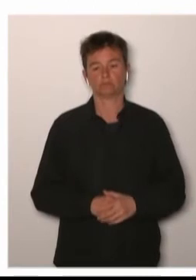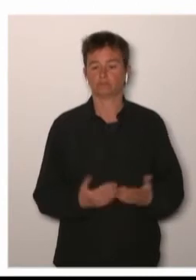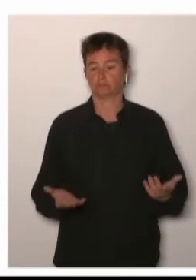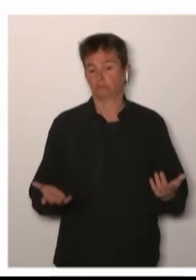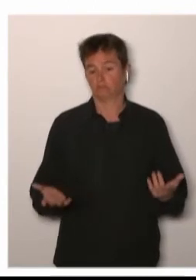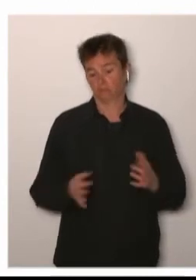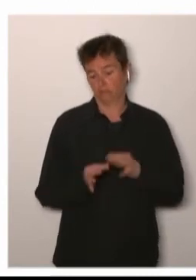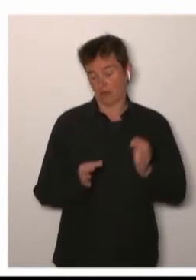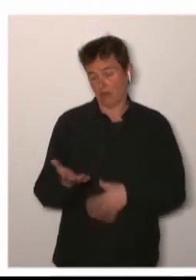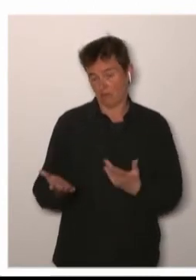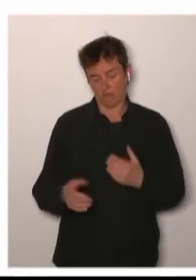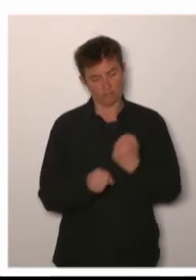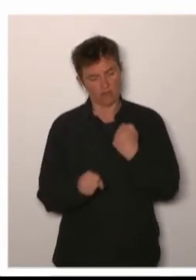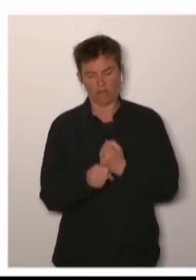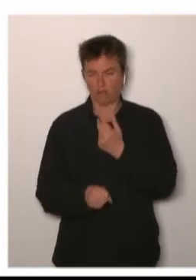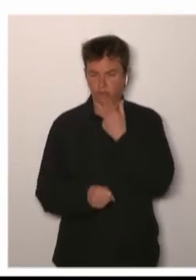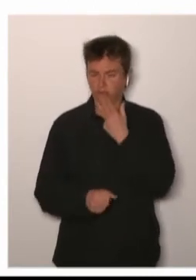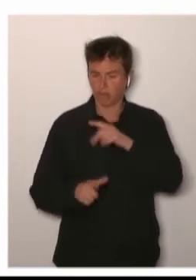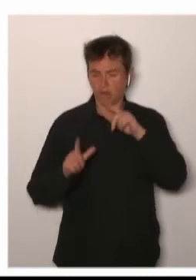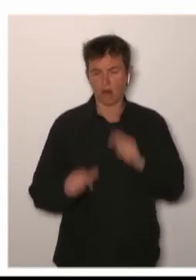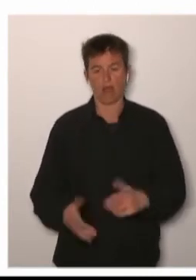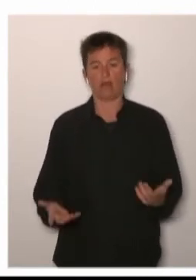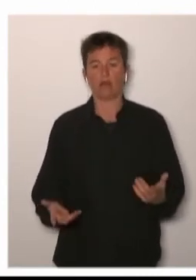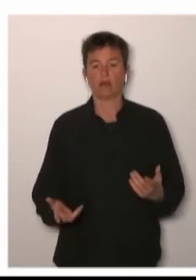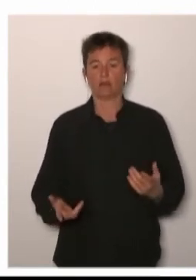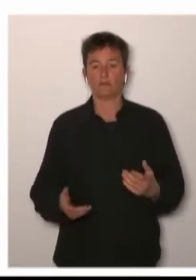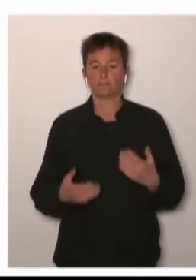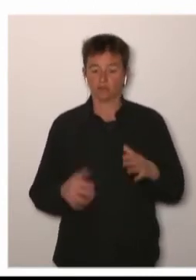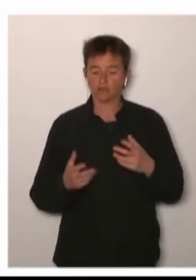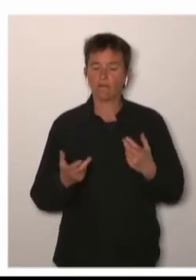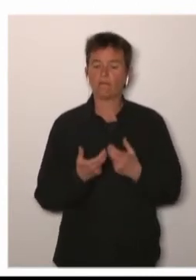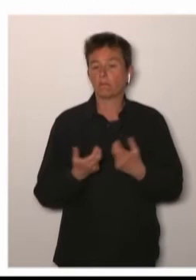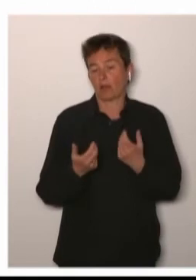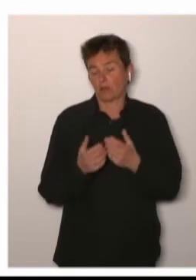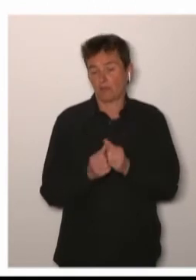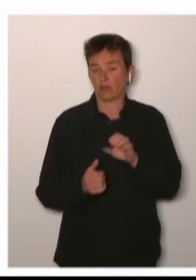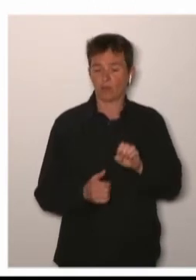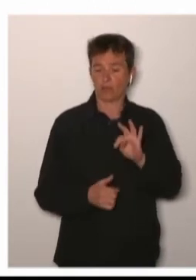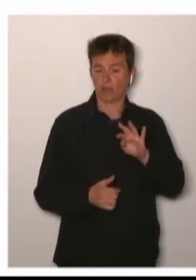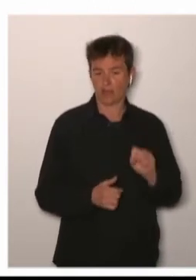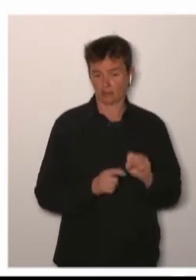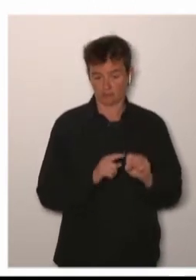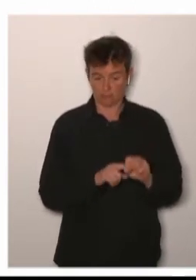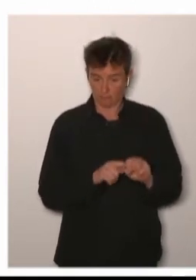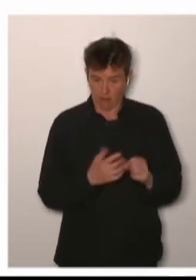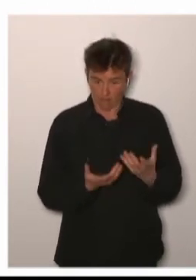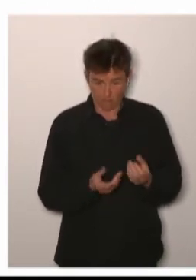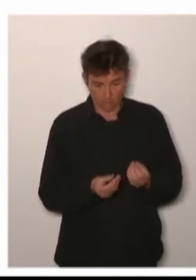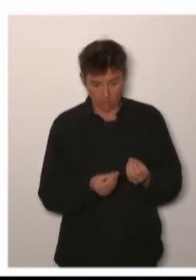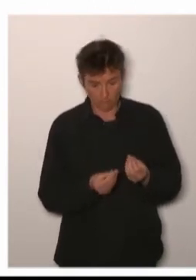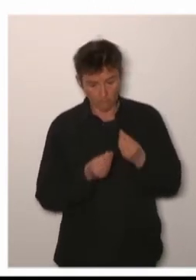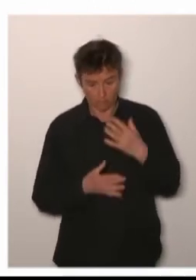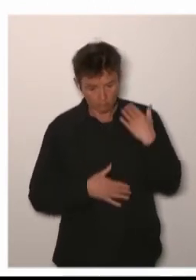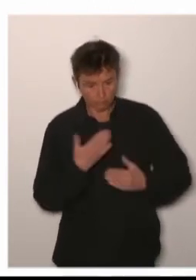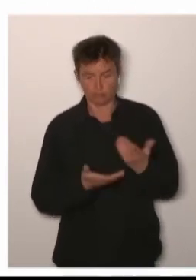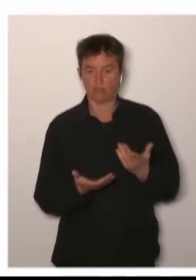with health technology assessment, because this is the next barrier. It's good to have drugs approved for children with cancer,